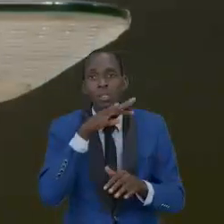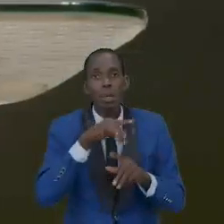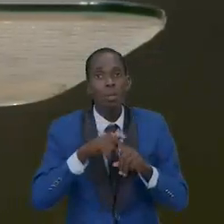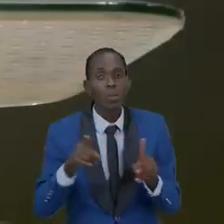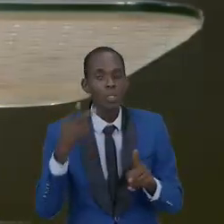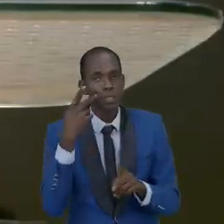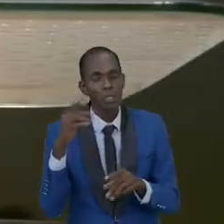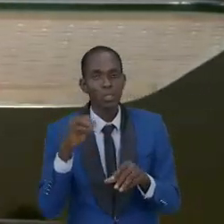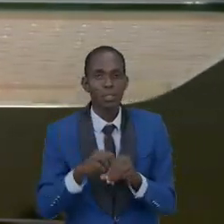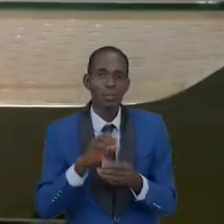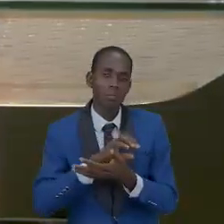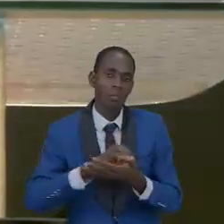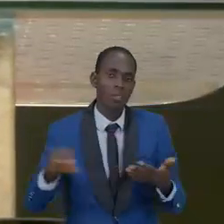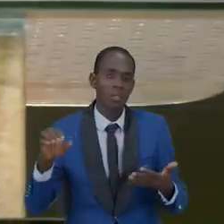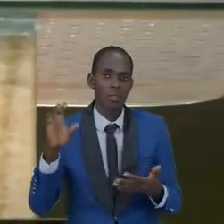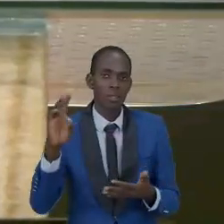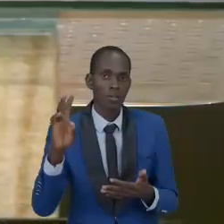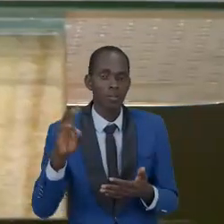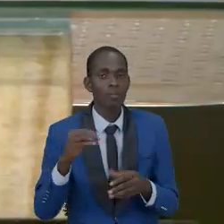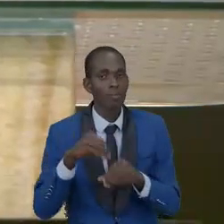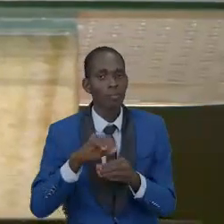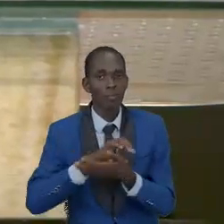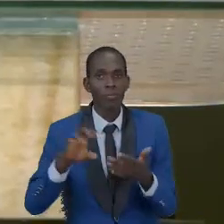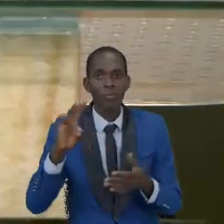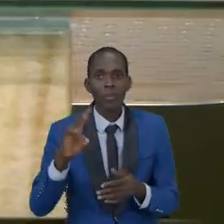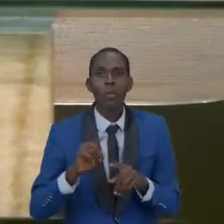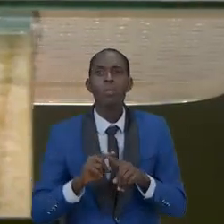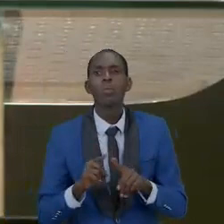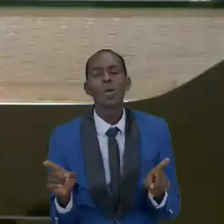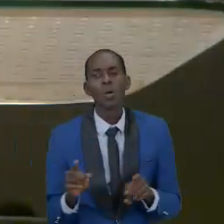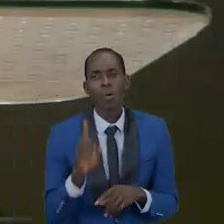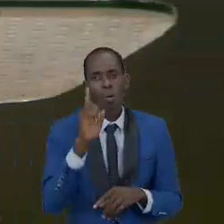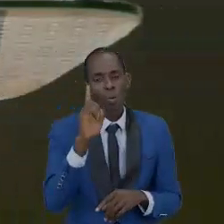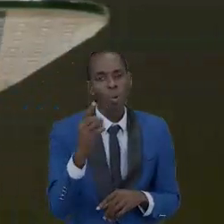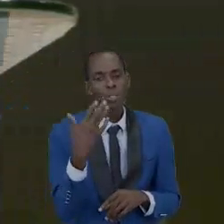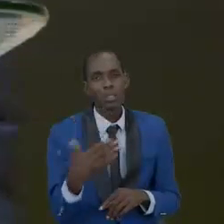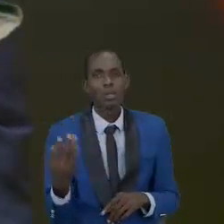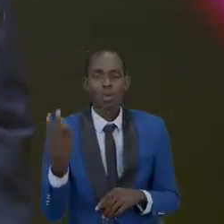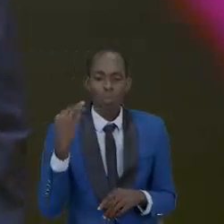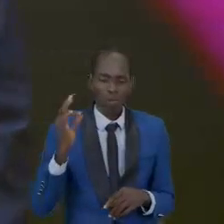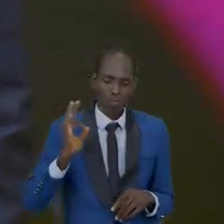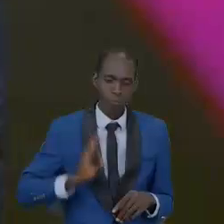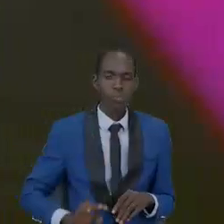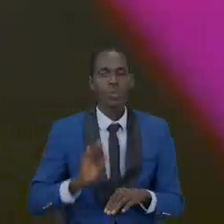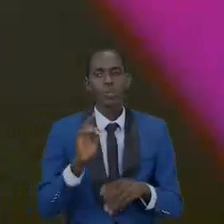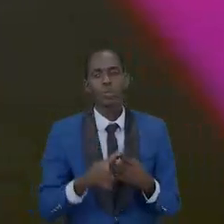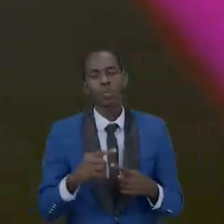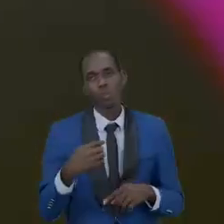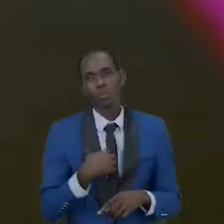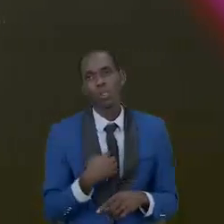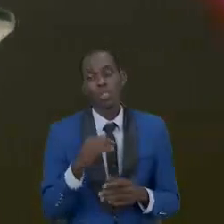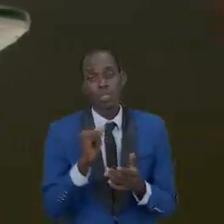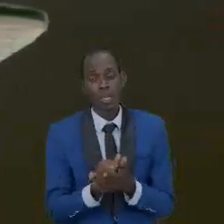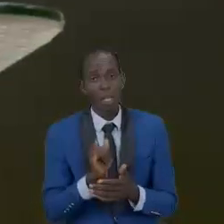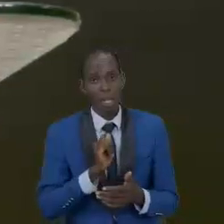verse 7. It says in verse 7, but what things were gained to me, those I